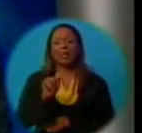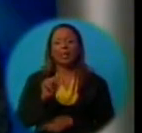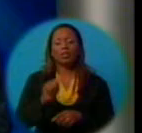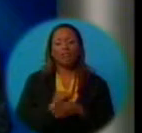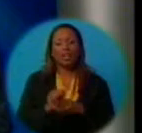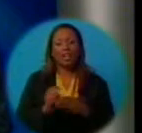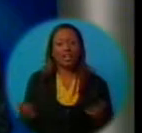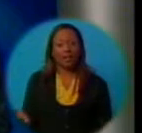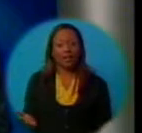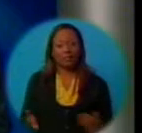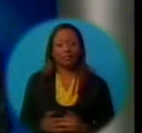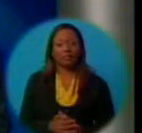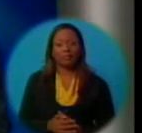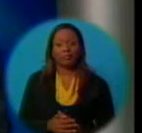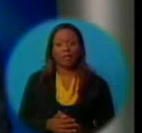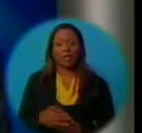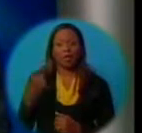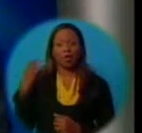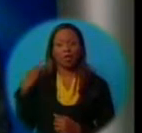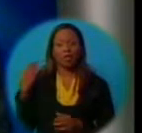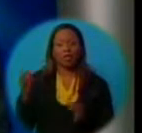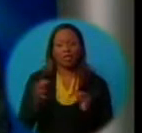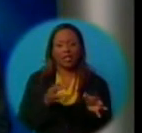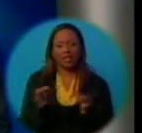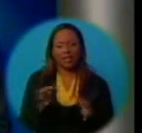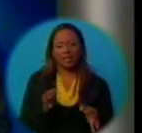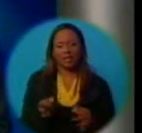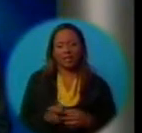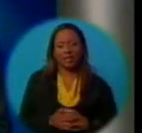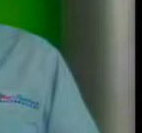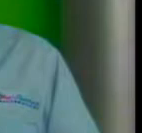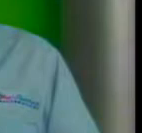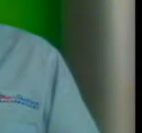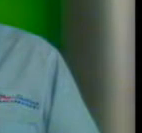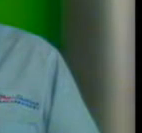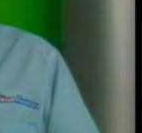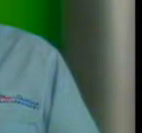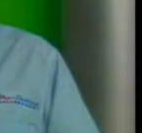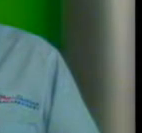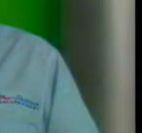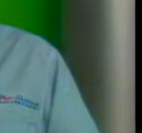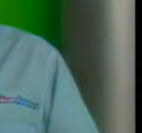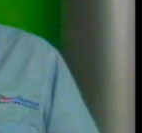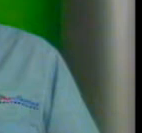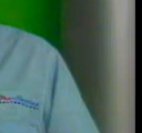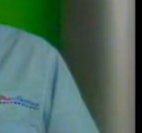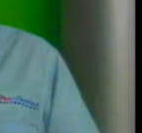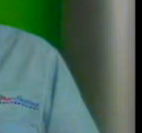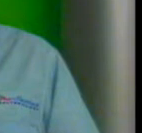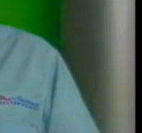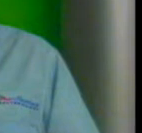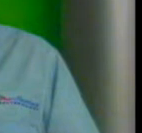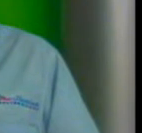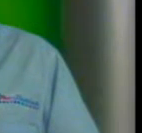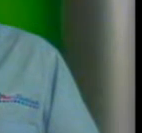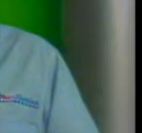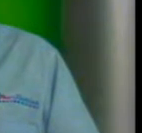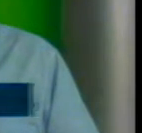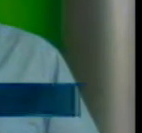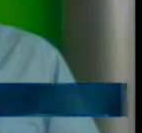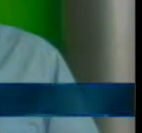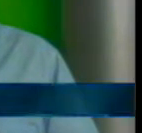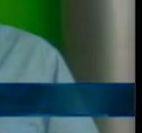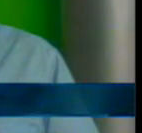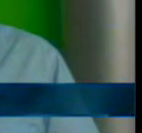here in Barbados. Pro Shotters head coach Greg Castani explains. We decided that what we'd have is an official 2-day trial which